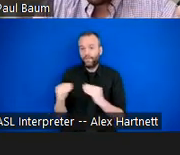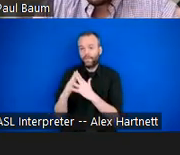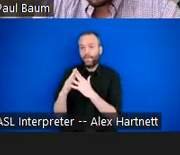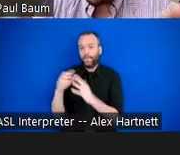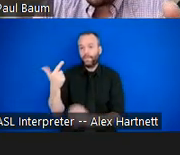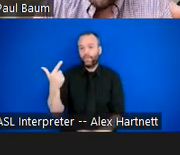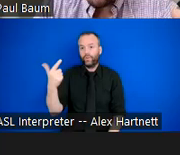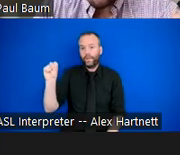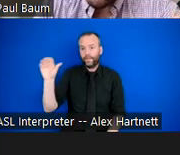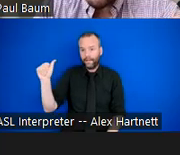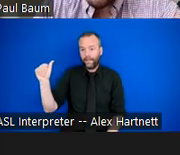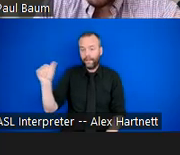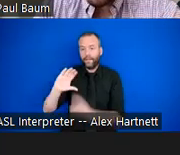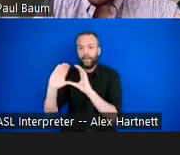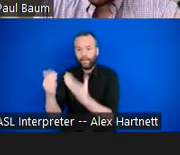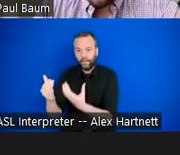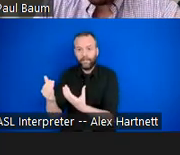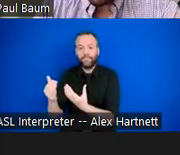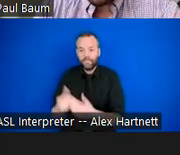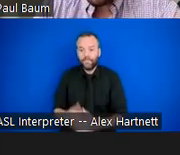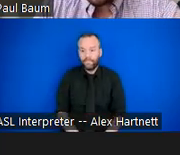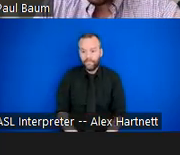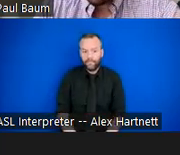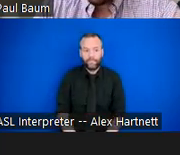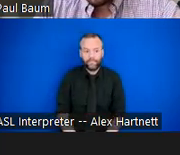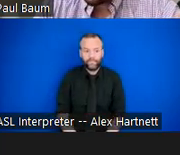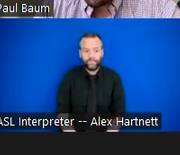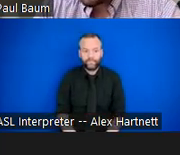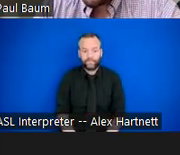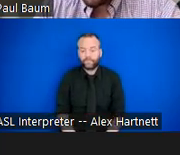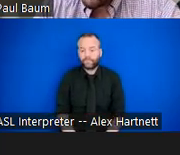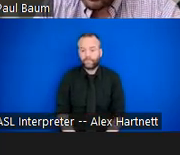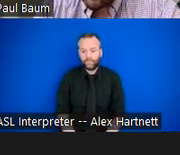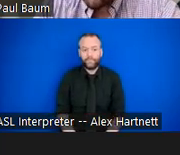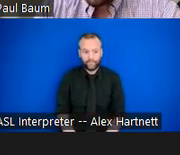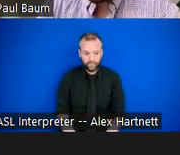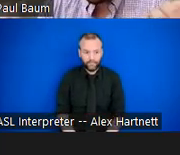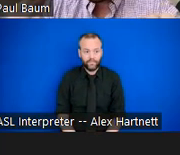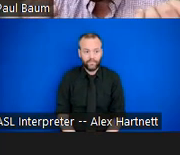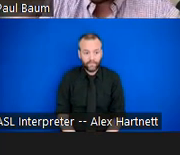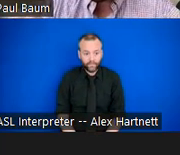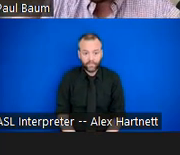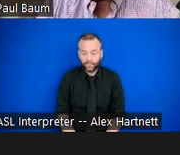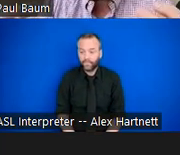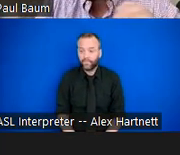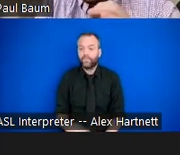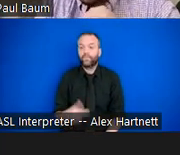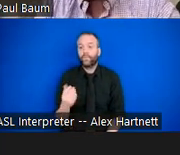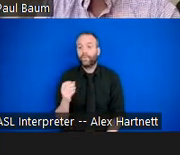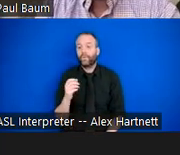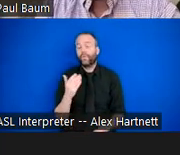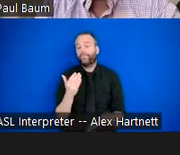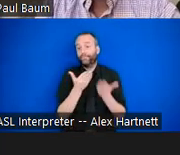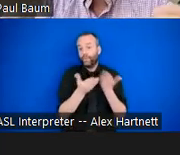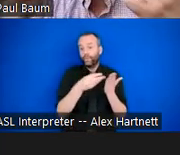for, and I'll plug this because I've participated some with them, Kiwanis LGBT, doing service projects in